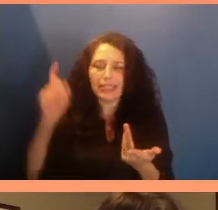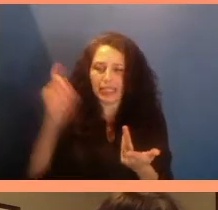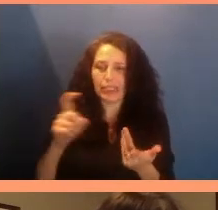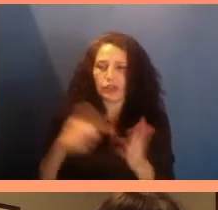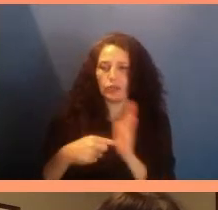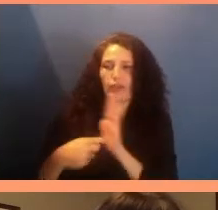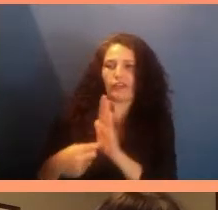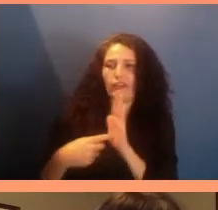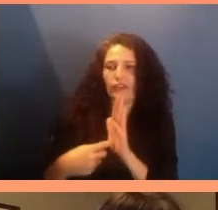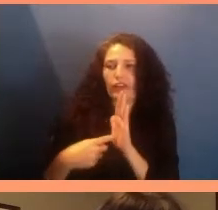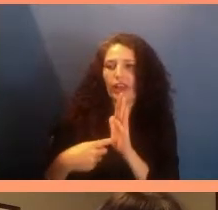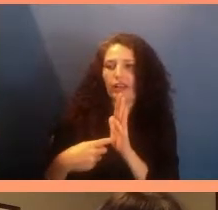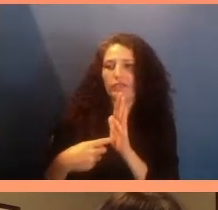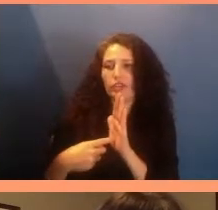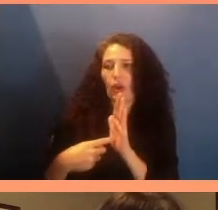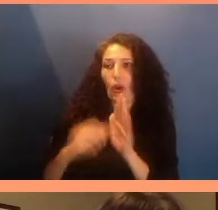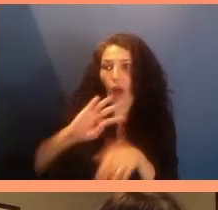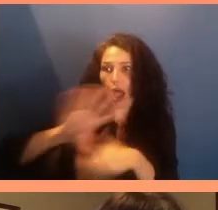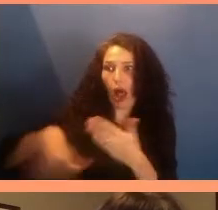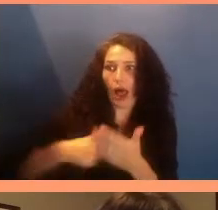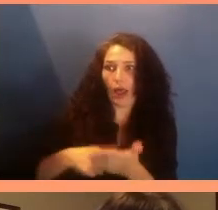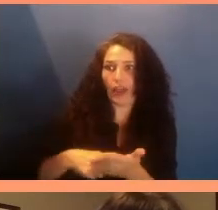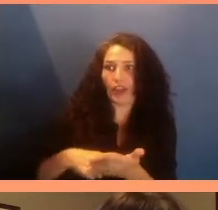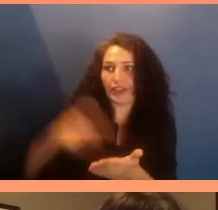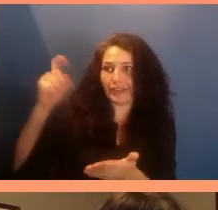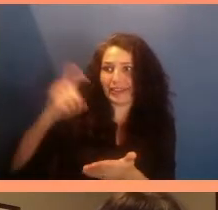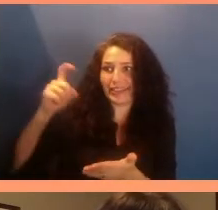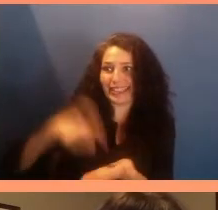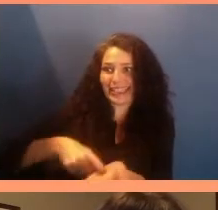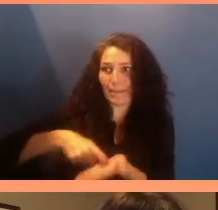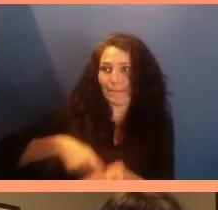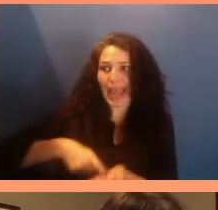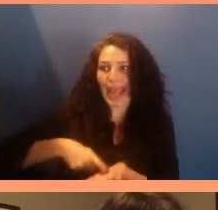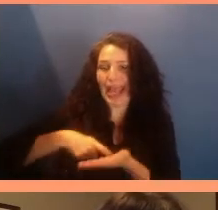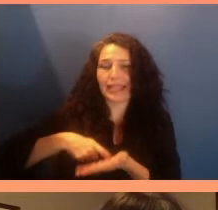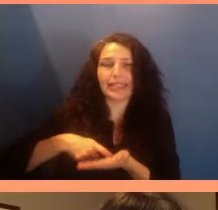if again we can just move past that.